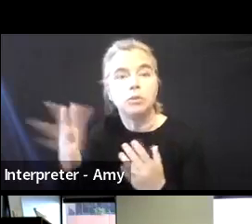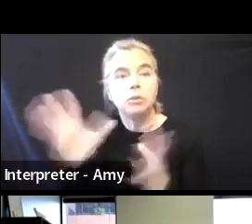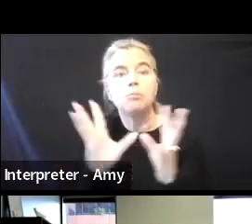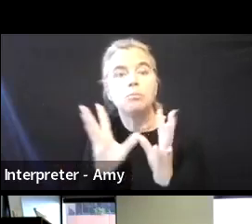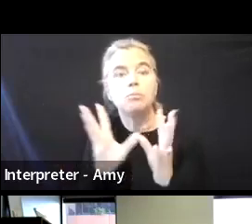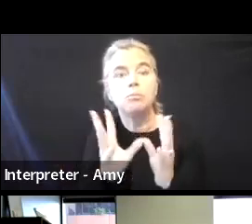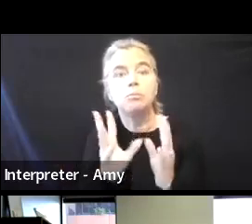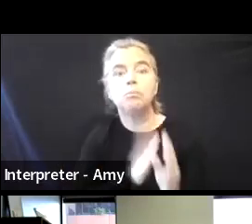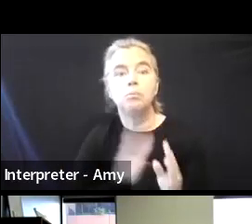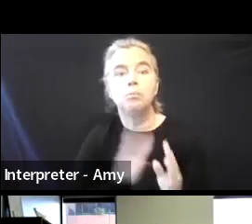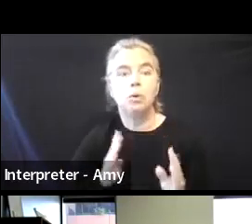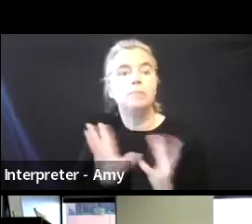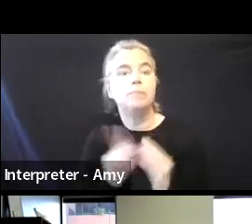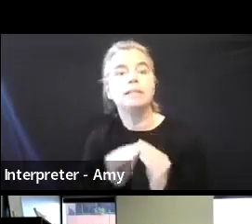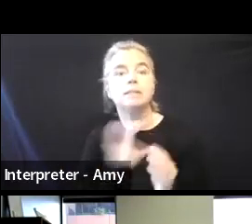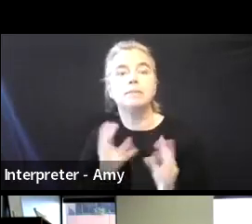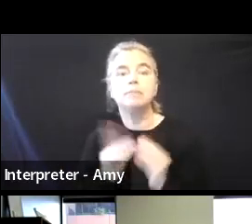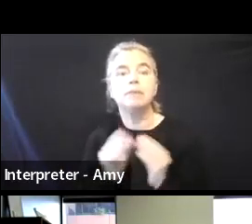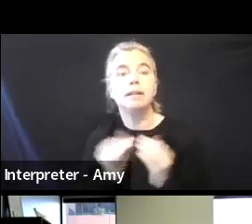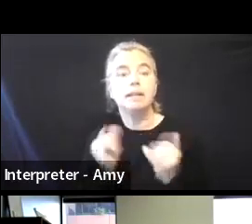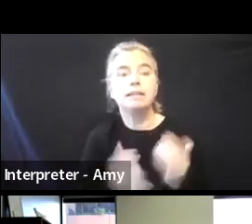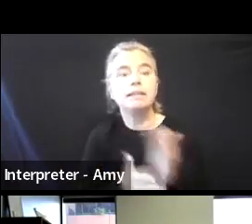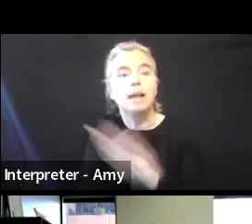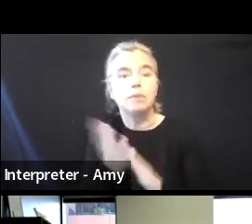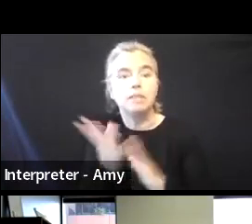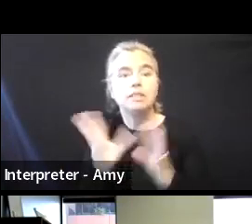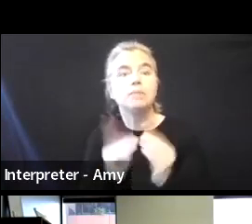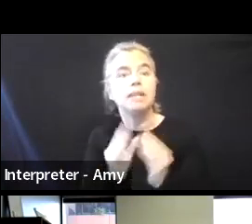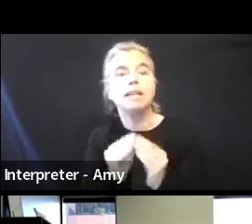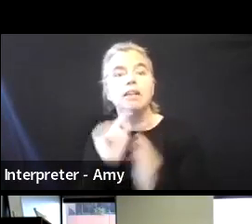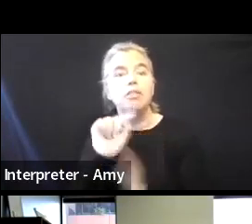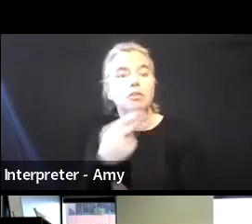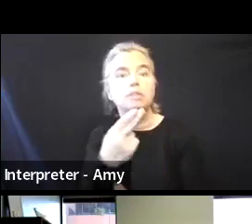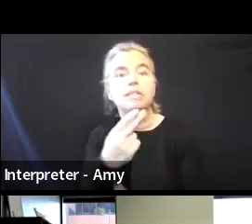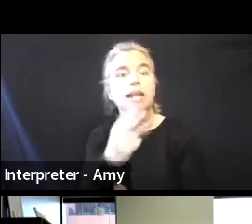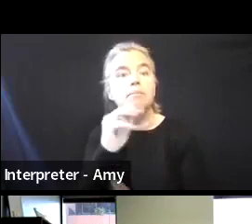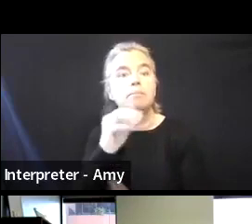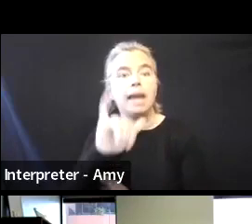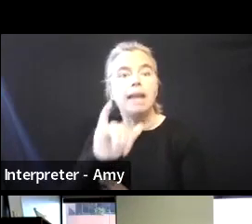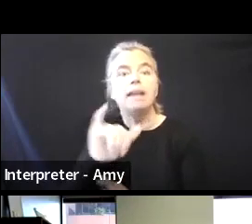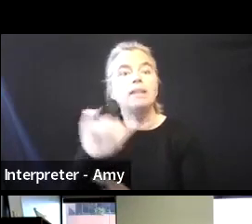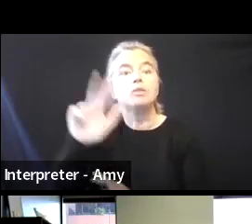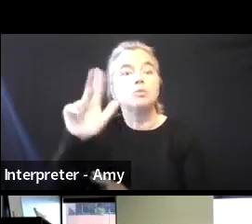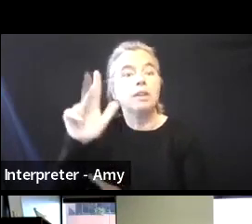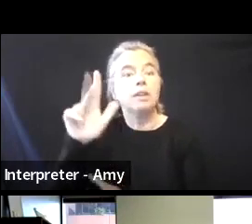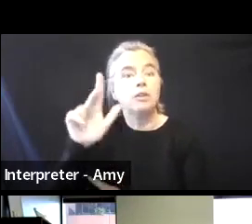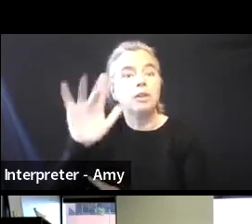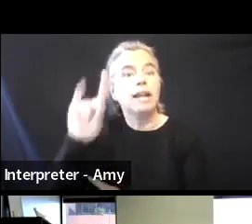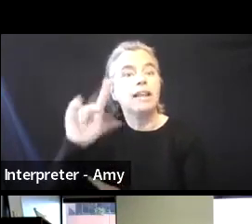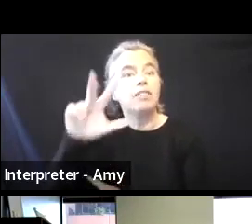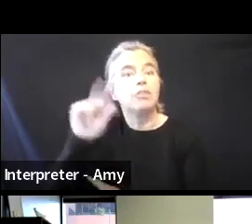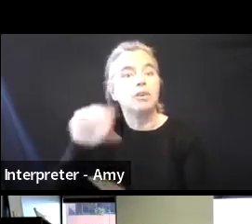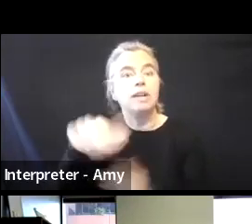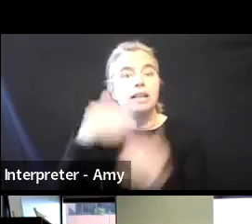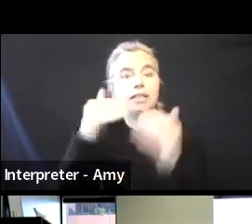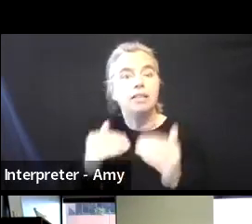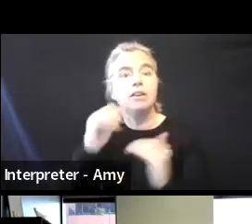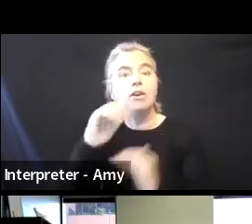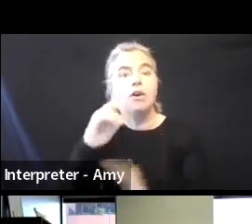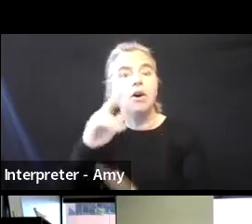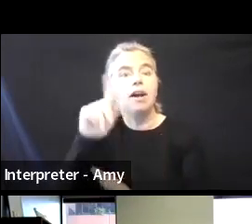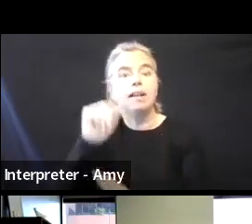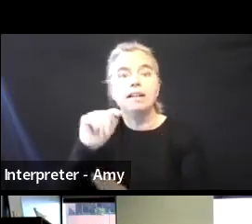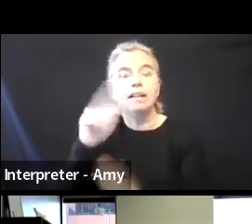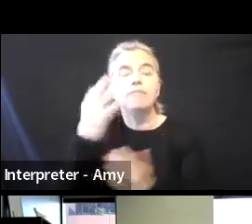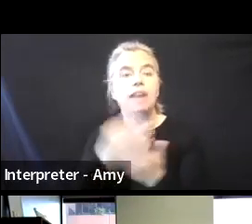the next operations committee meeting will be held on Thursday, May 23rd at 8:30, followed by the audit, finance, and